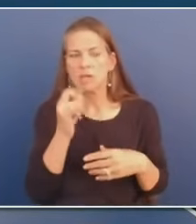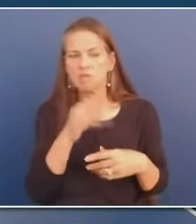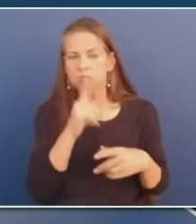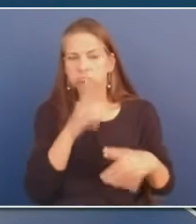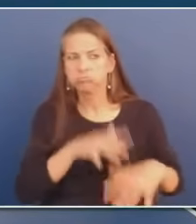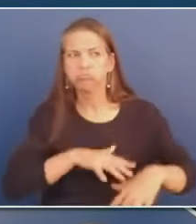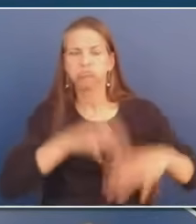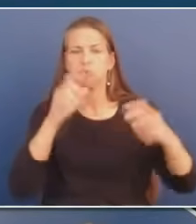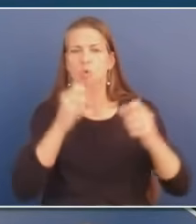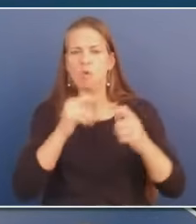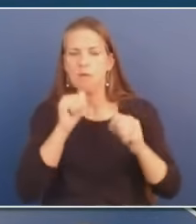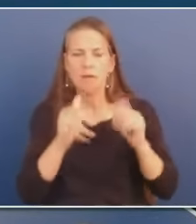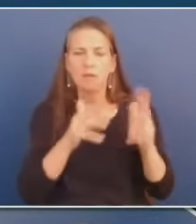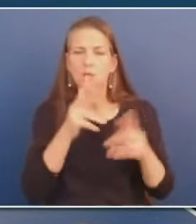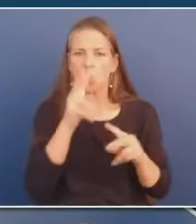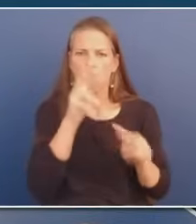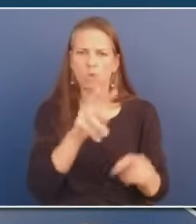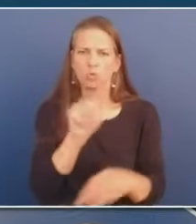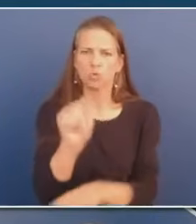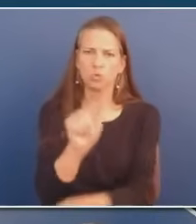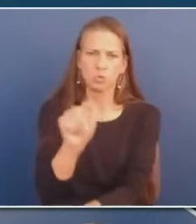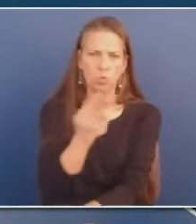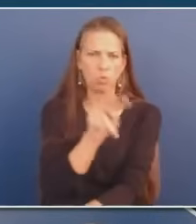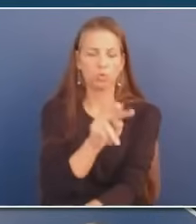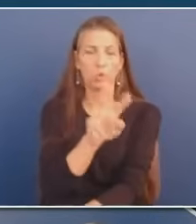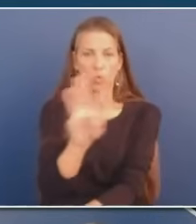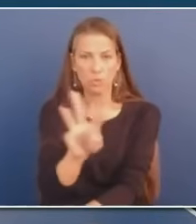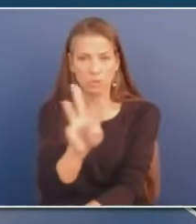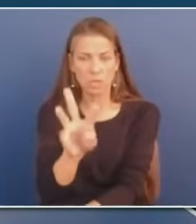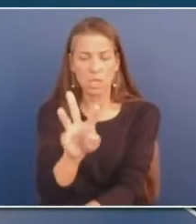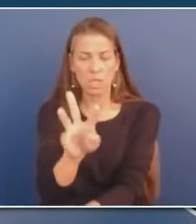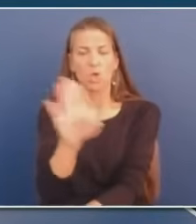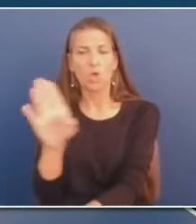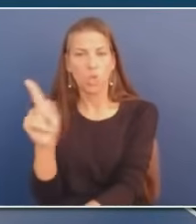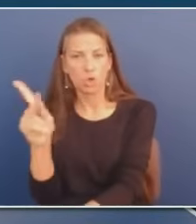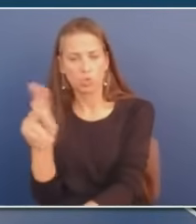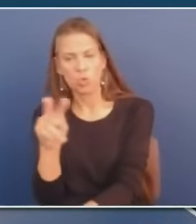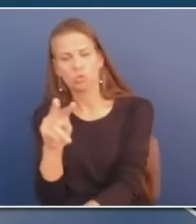watching, you know, Tuesday, Wednesday, and going into Thursday